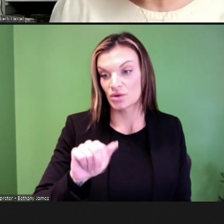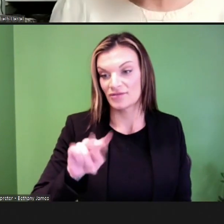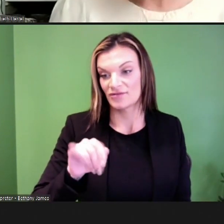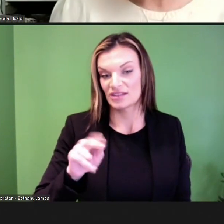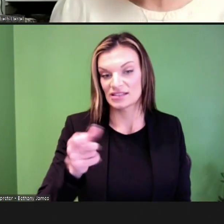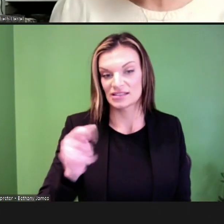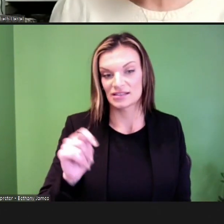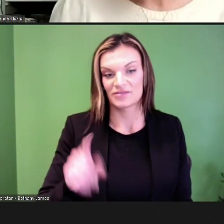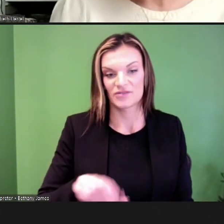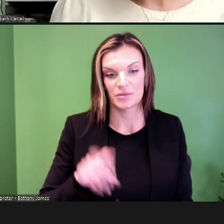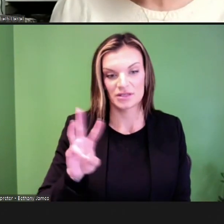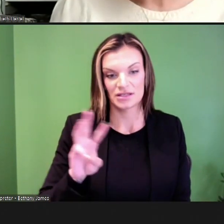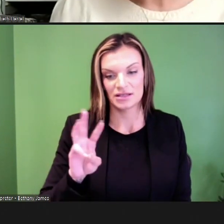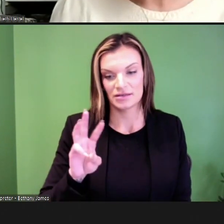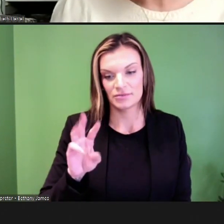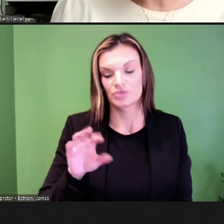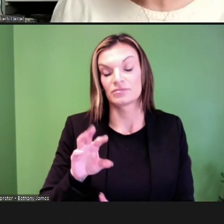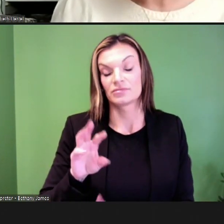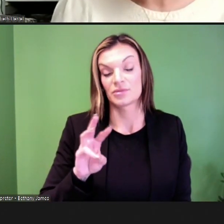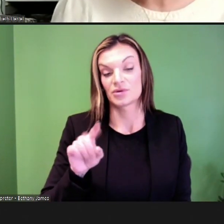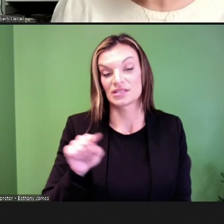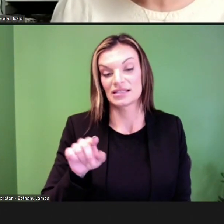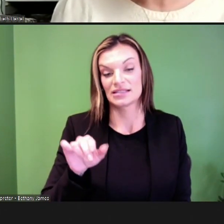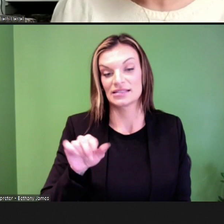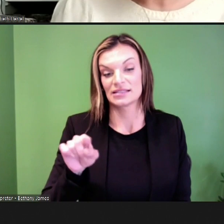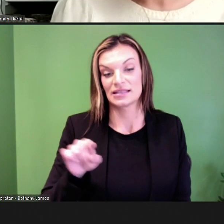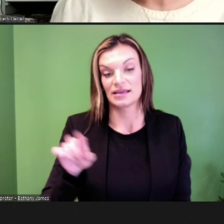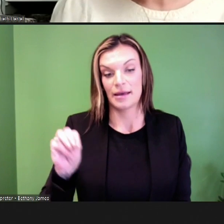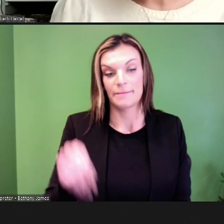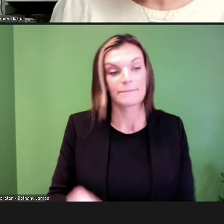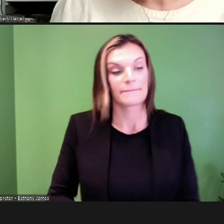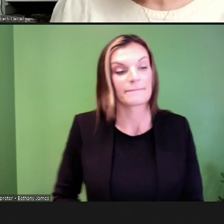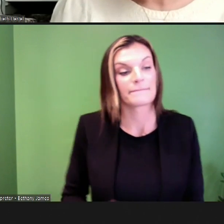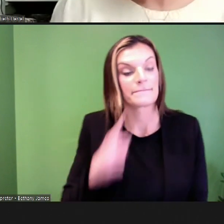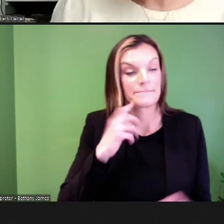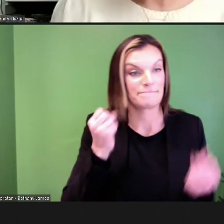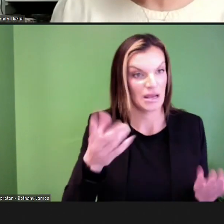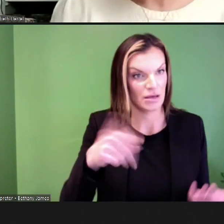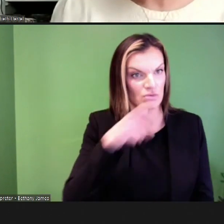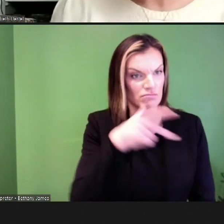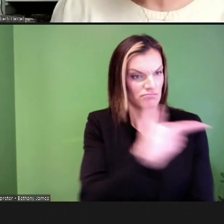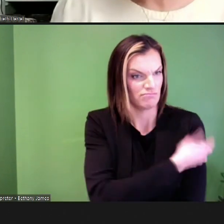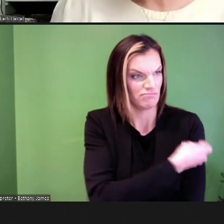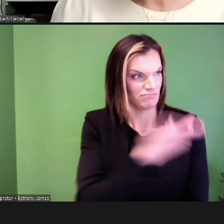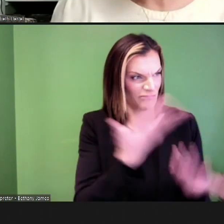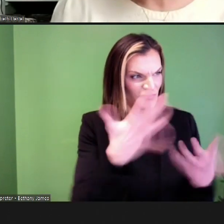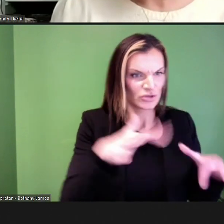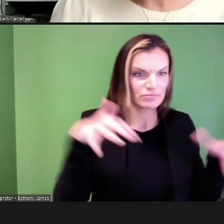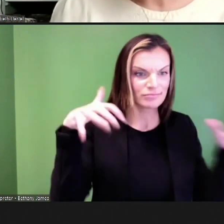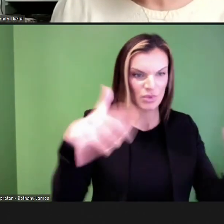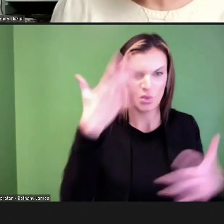WZZM, with so many people vaccinated in Michigan, why are the numbers so high?